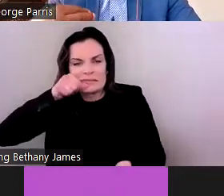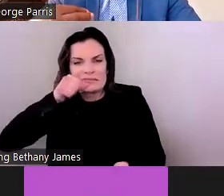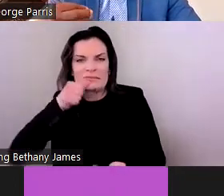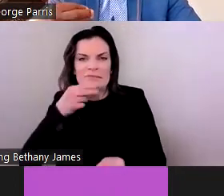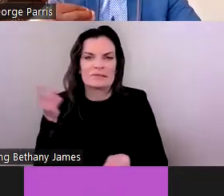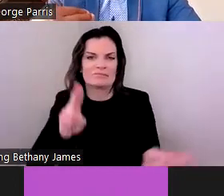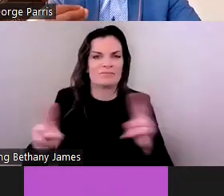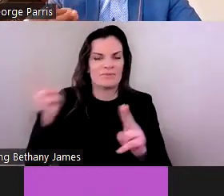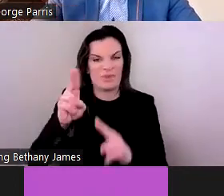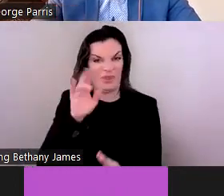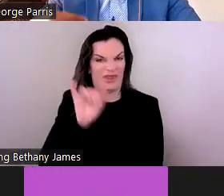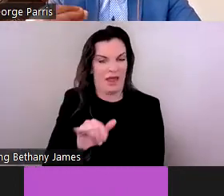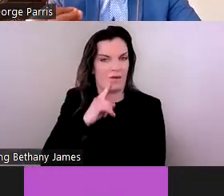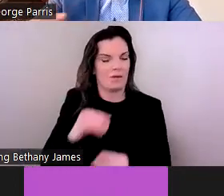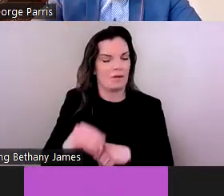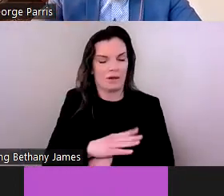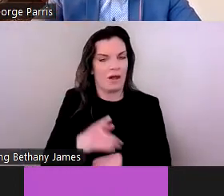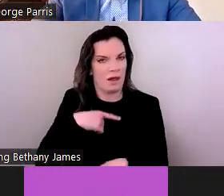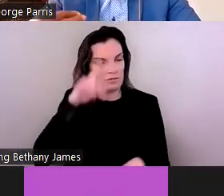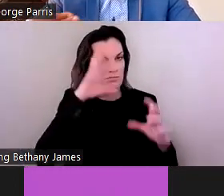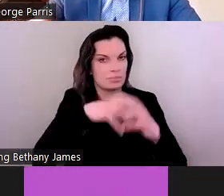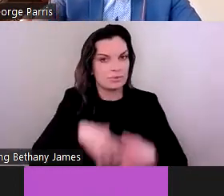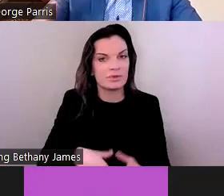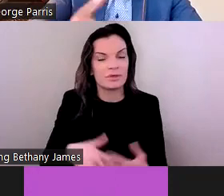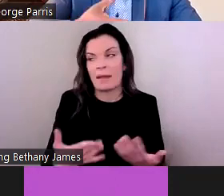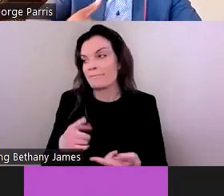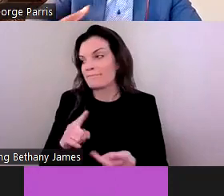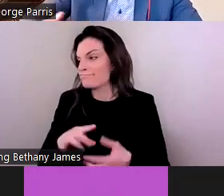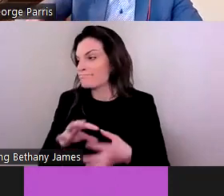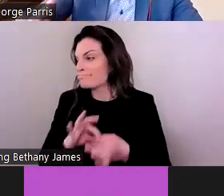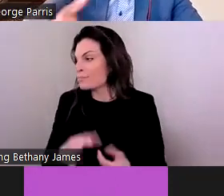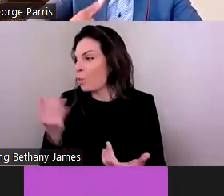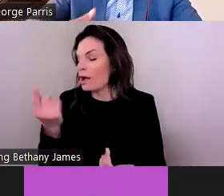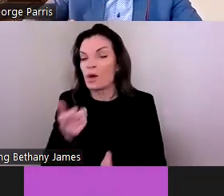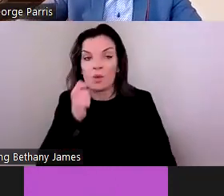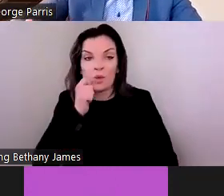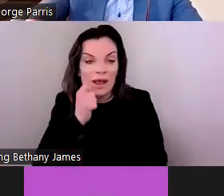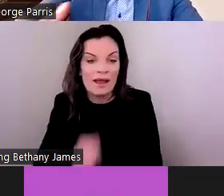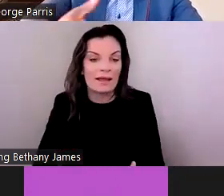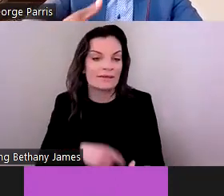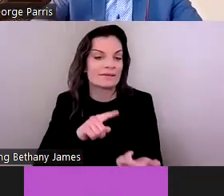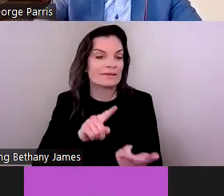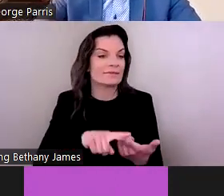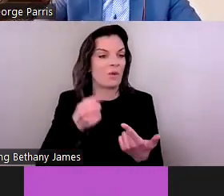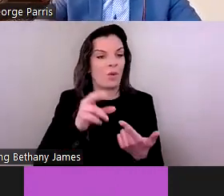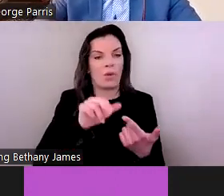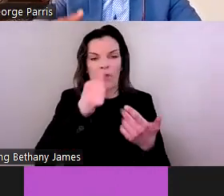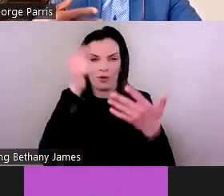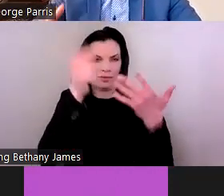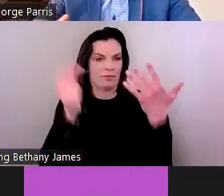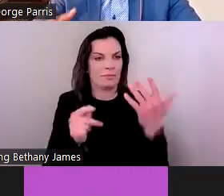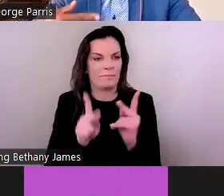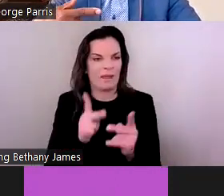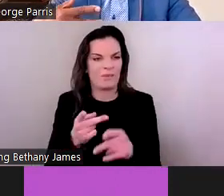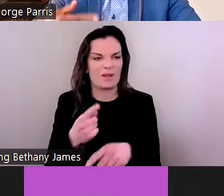like, implicit bias, racial issues. All those things become part of a good workplace. If